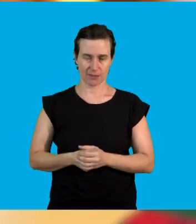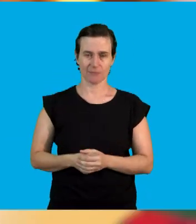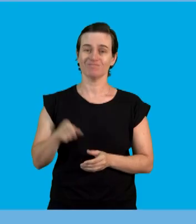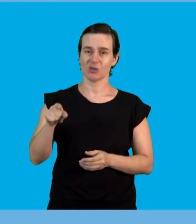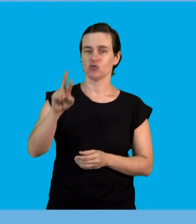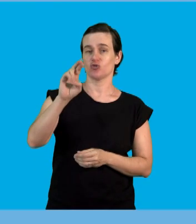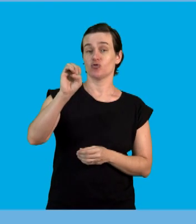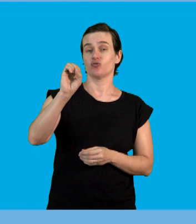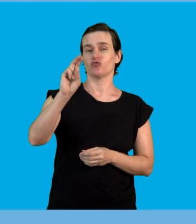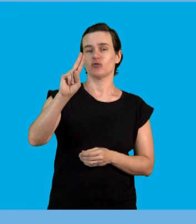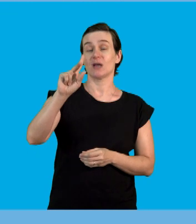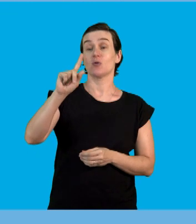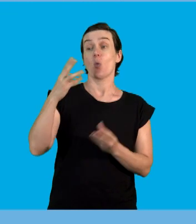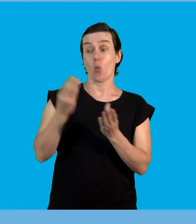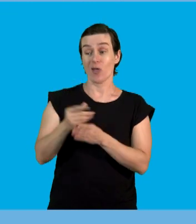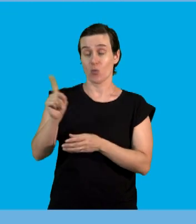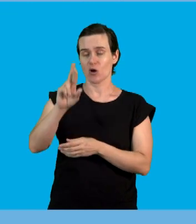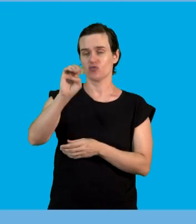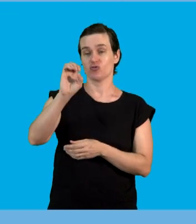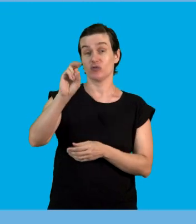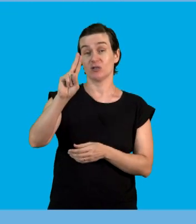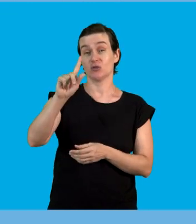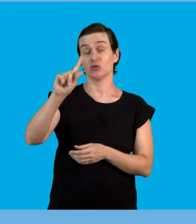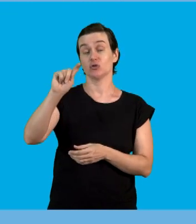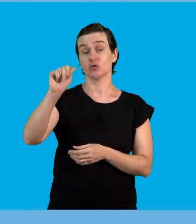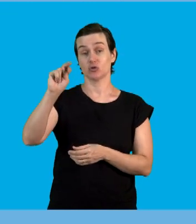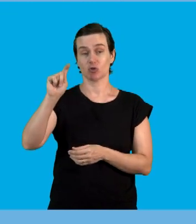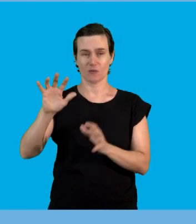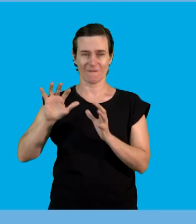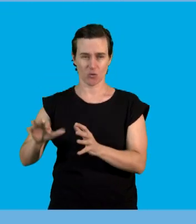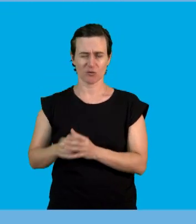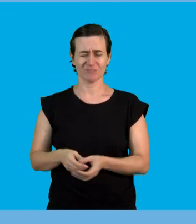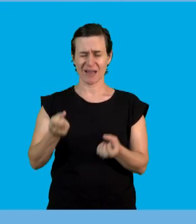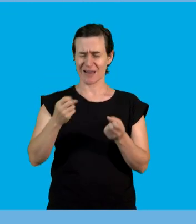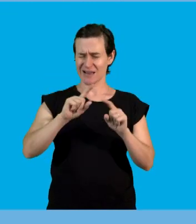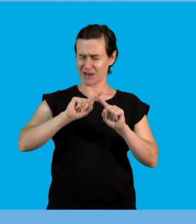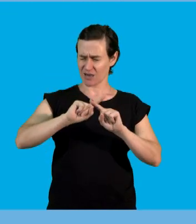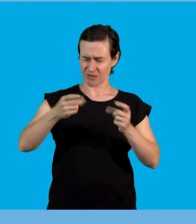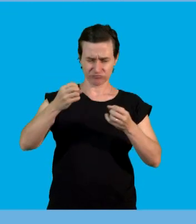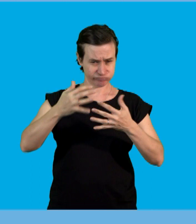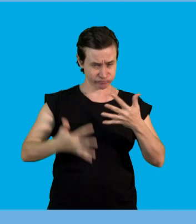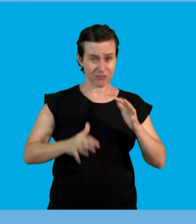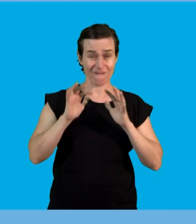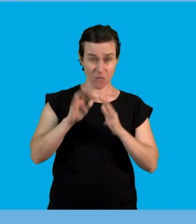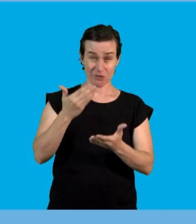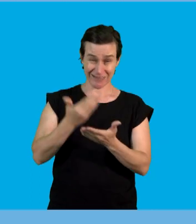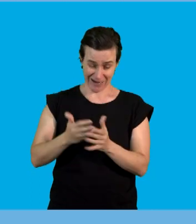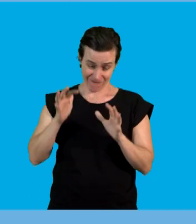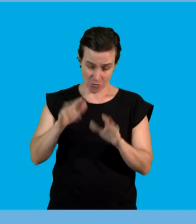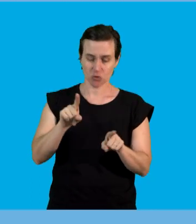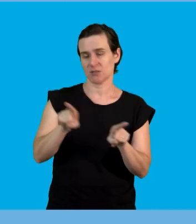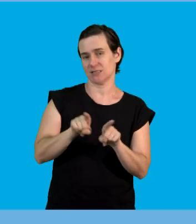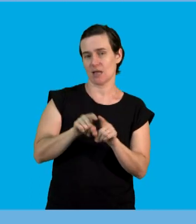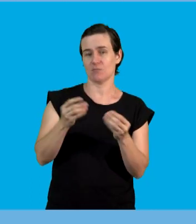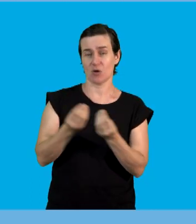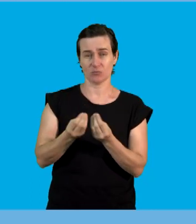resultant force. Then multiple forces can simultaneously be exerted on a single object. As we have said,